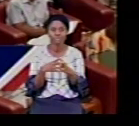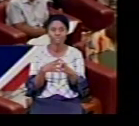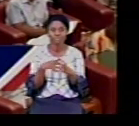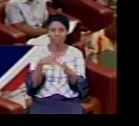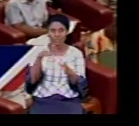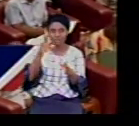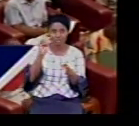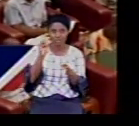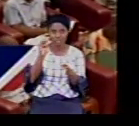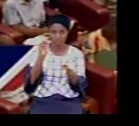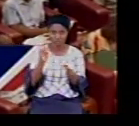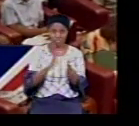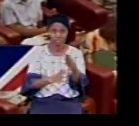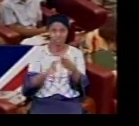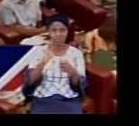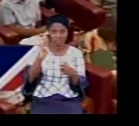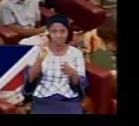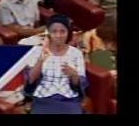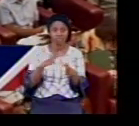Romans chapter 4,